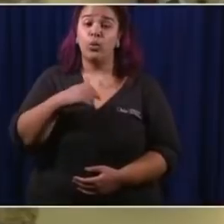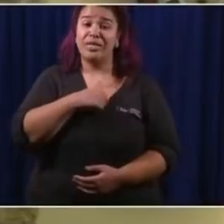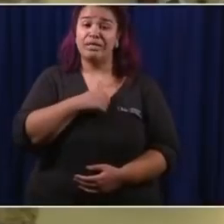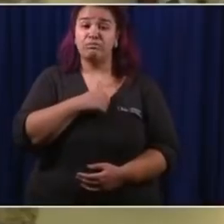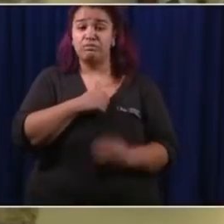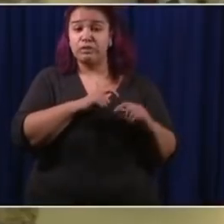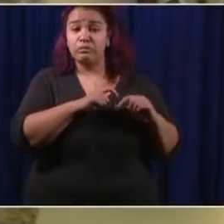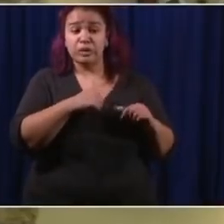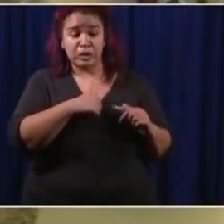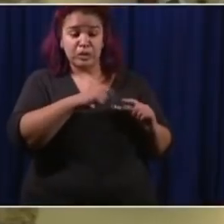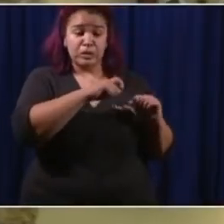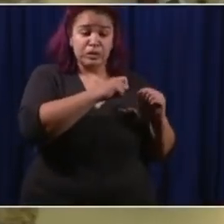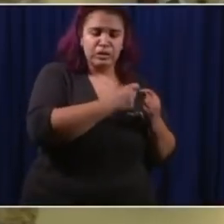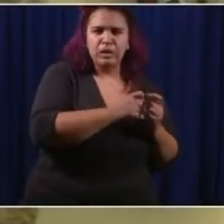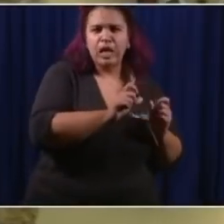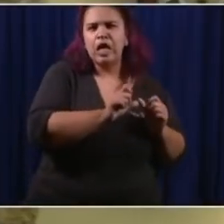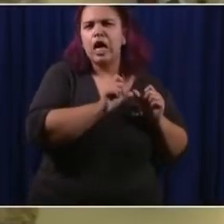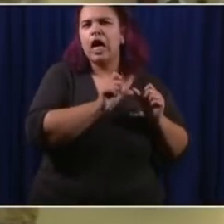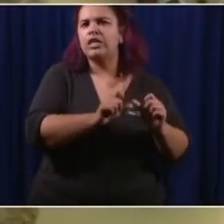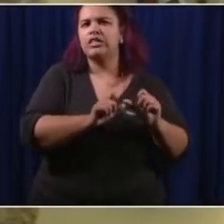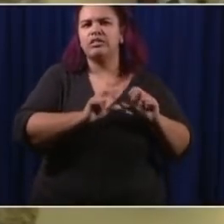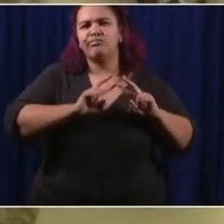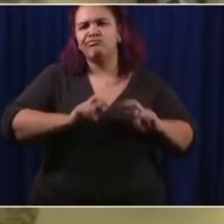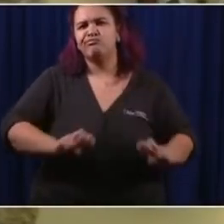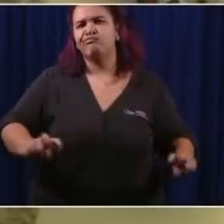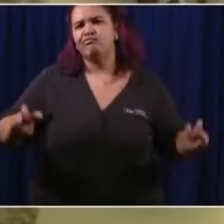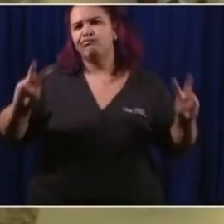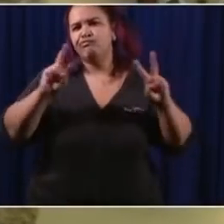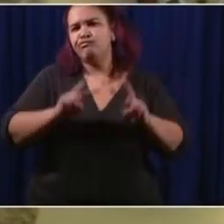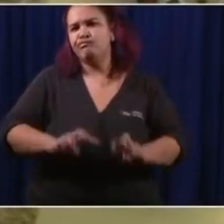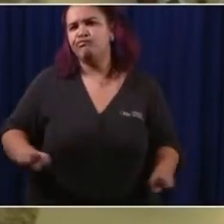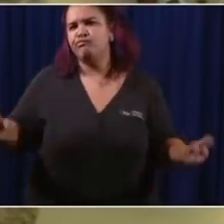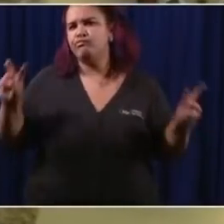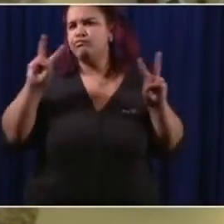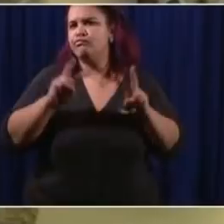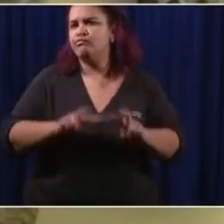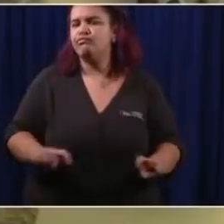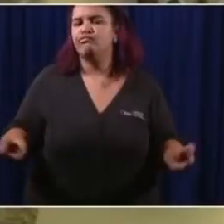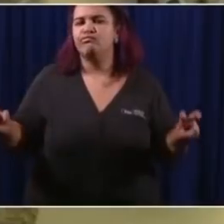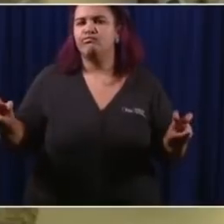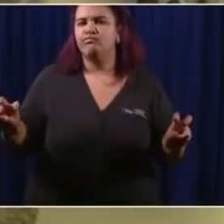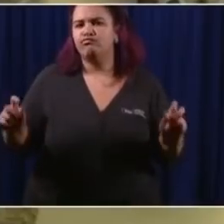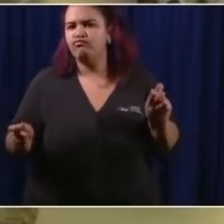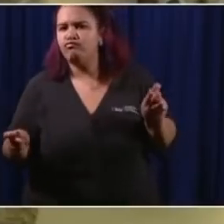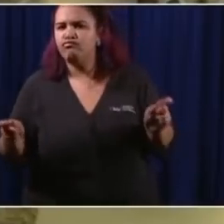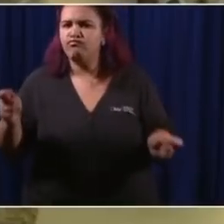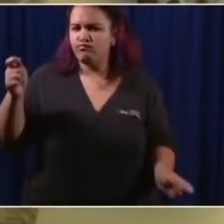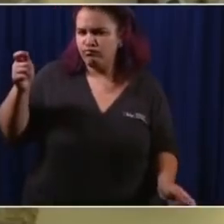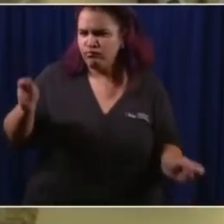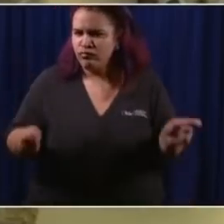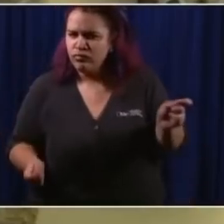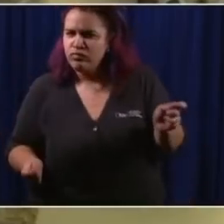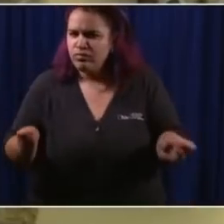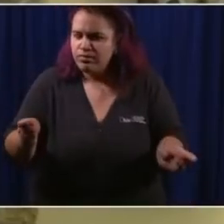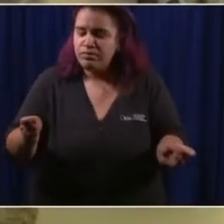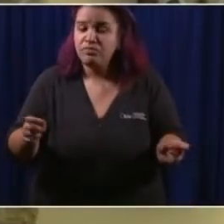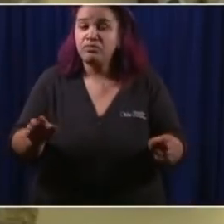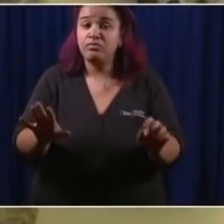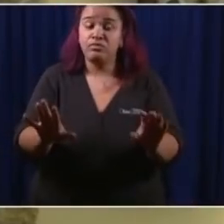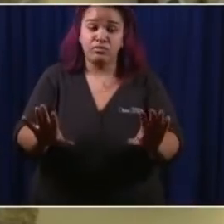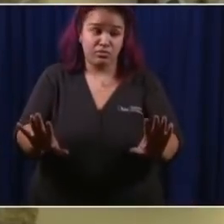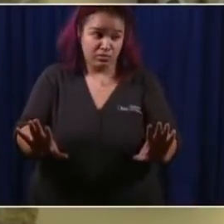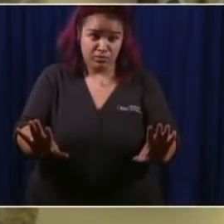reevaluate. And one thing I want to assure the people of Ohio is that, we're trying to do this from